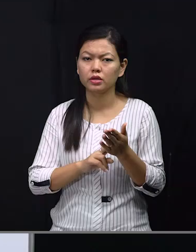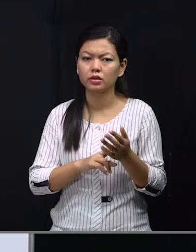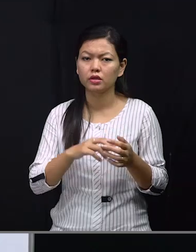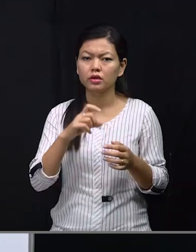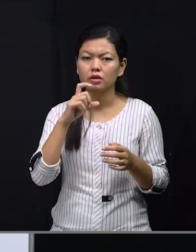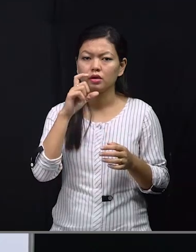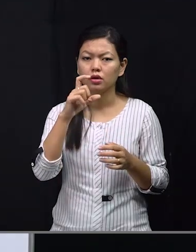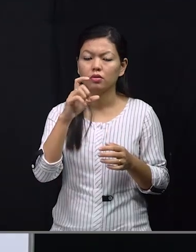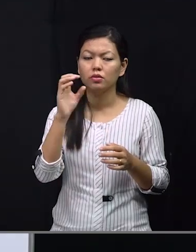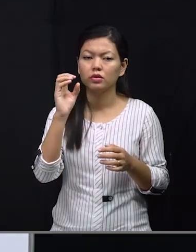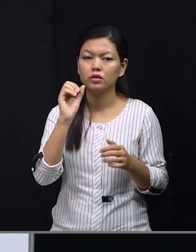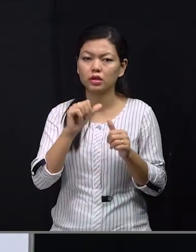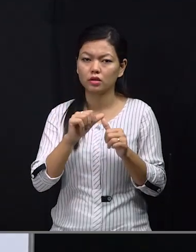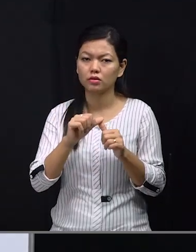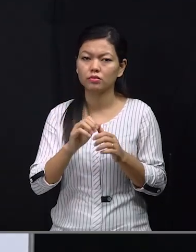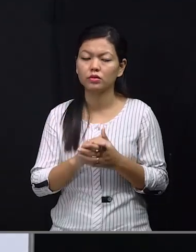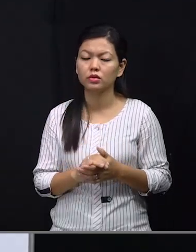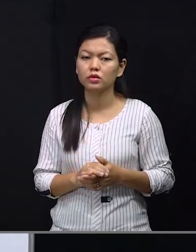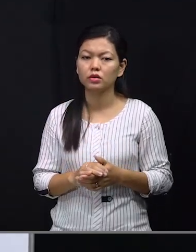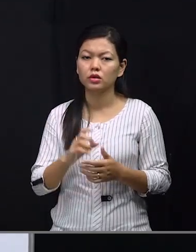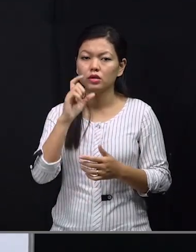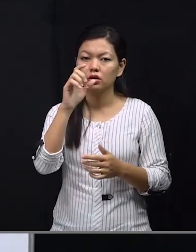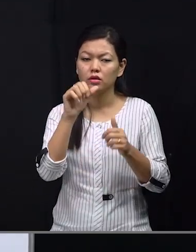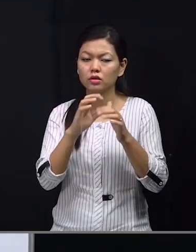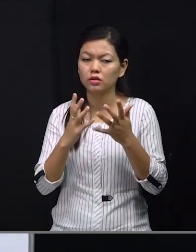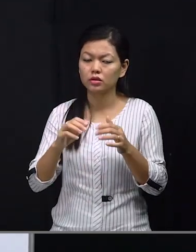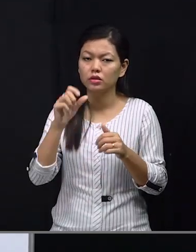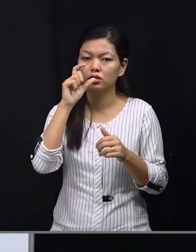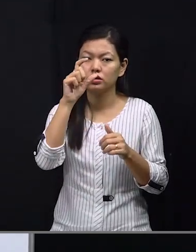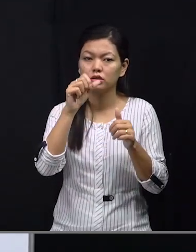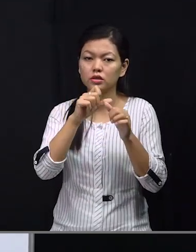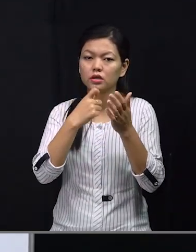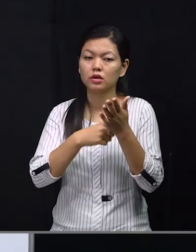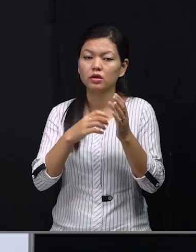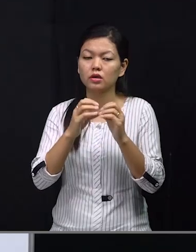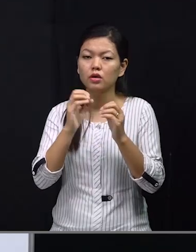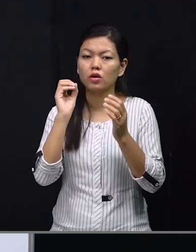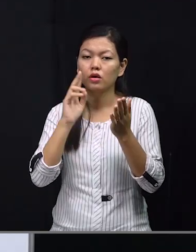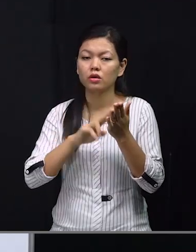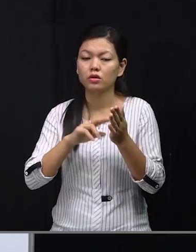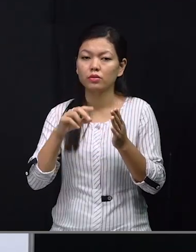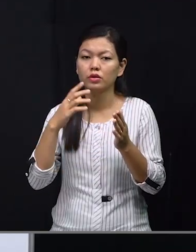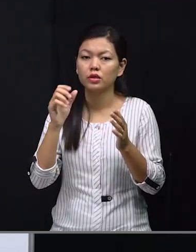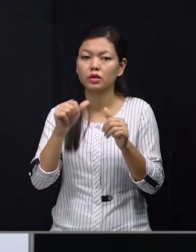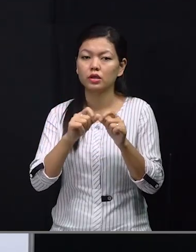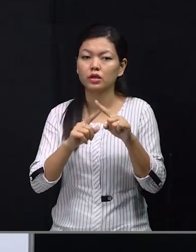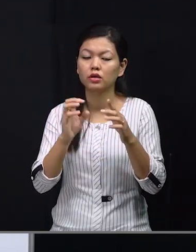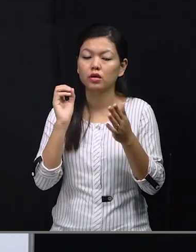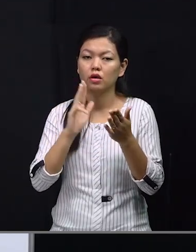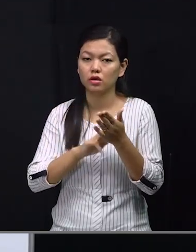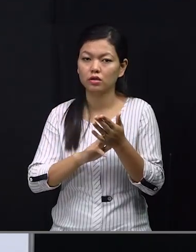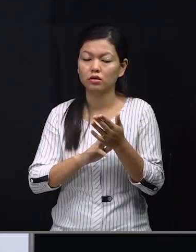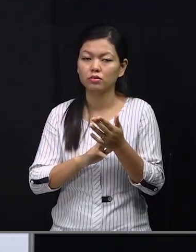atoms. In chloromethane, it is bonded to 3 hydrogen atoms and a large chlorine